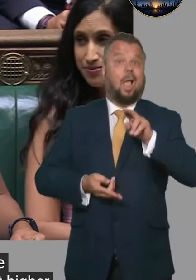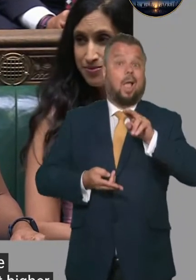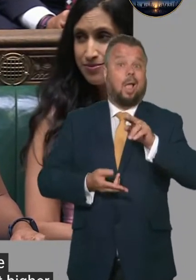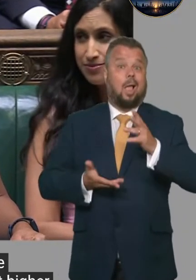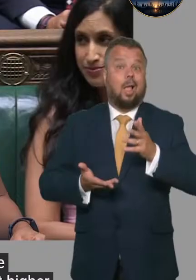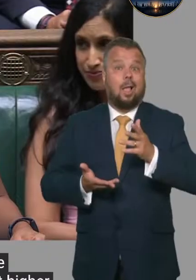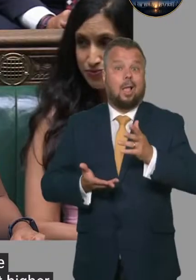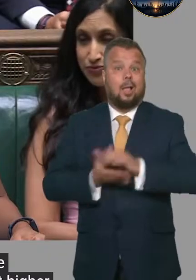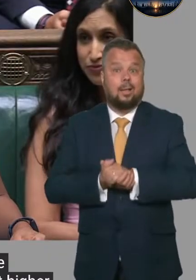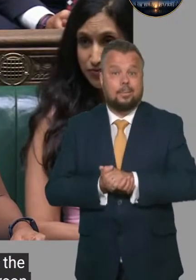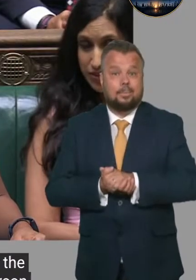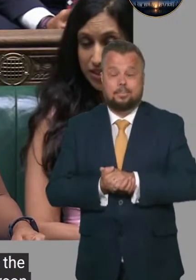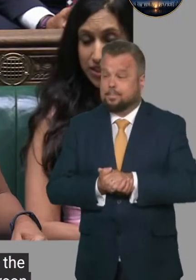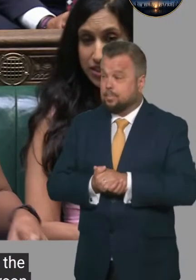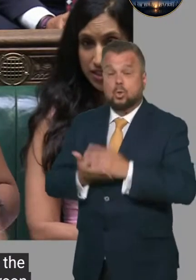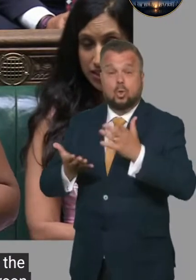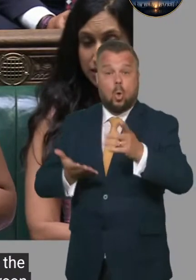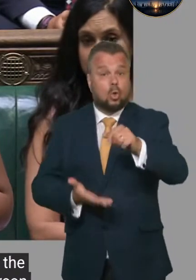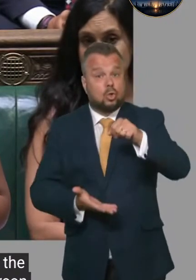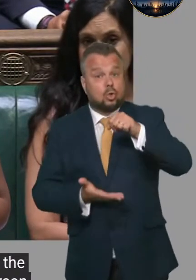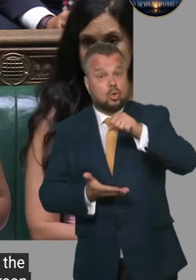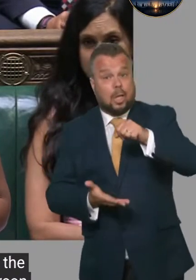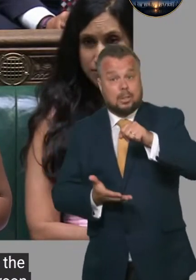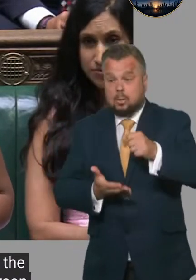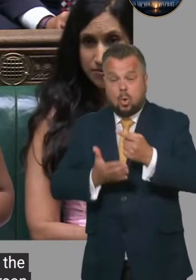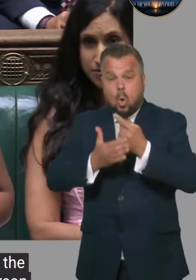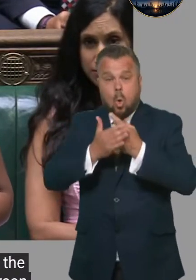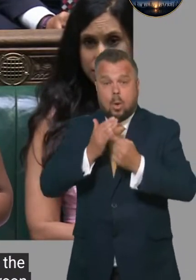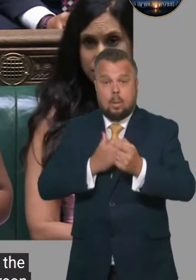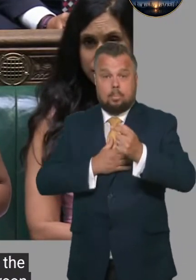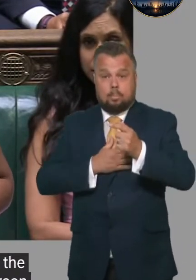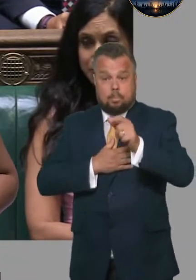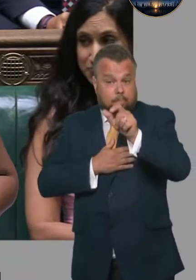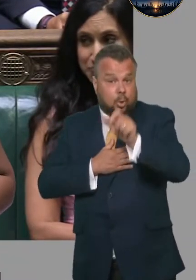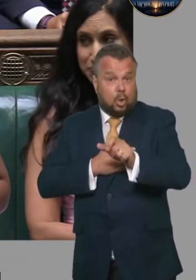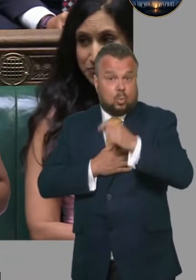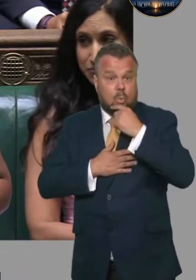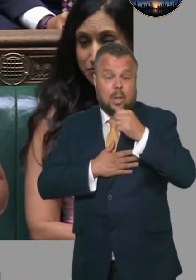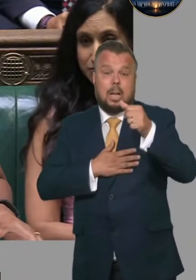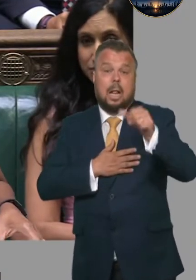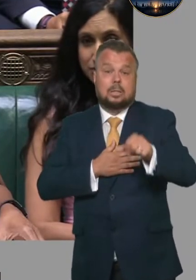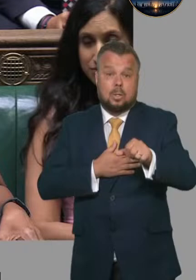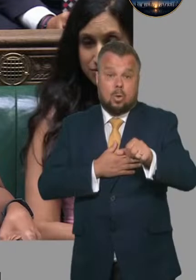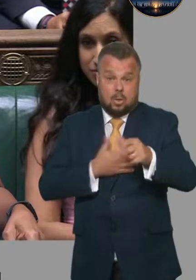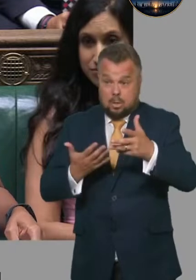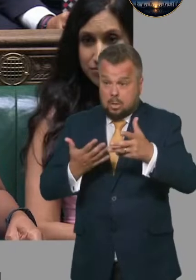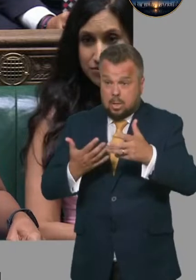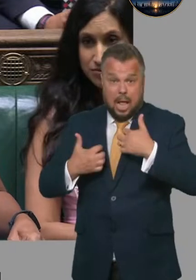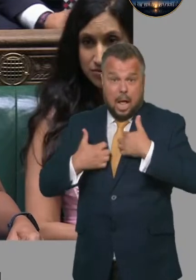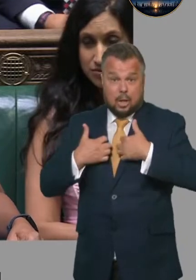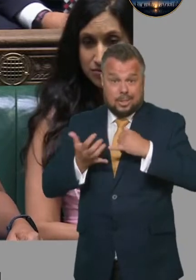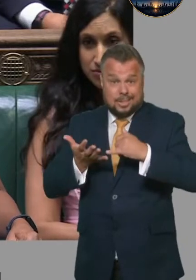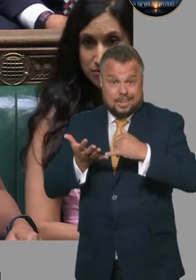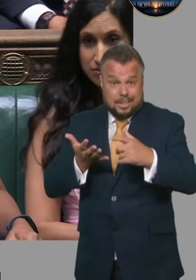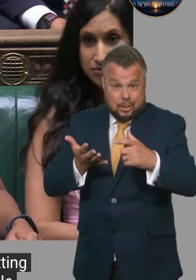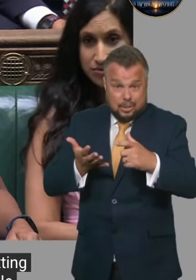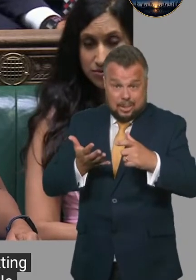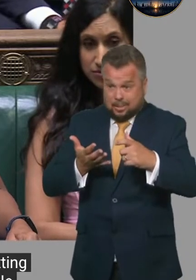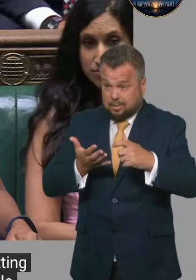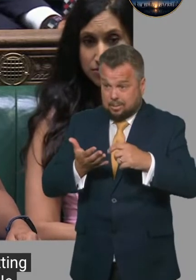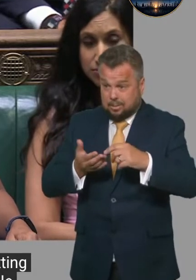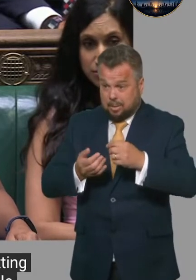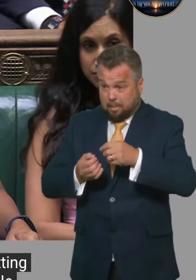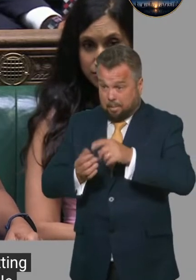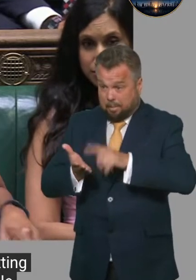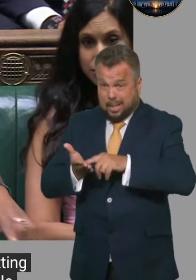up bills and killing jobs. He's not here, is he? He was a failed Labour leader,